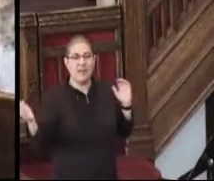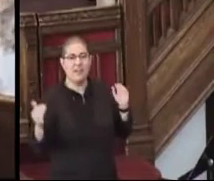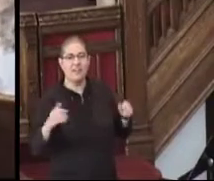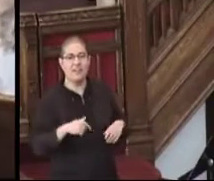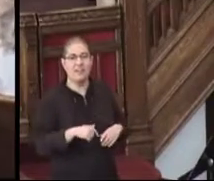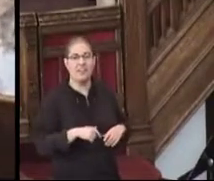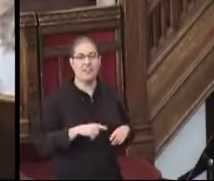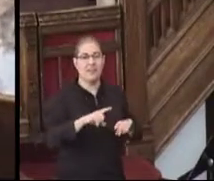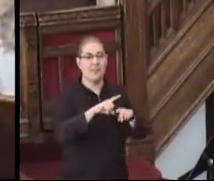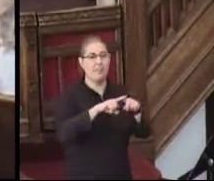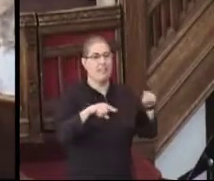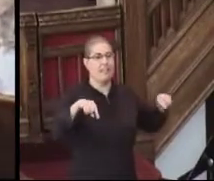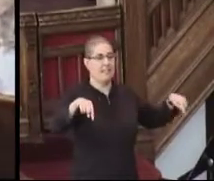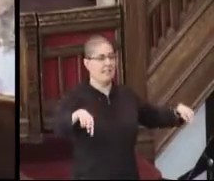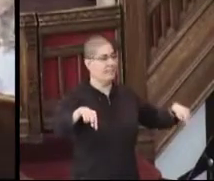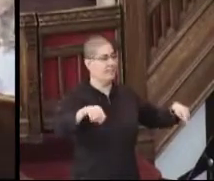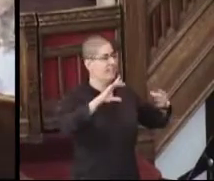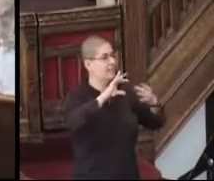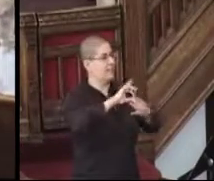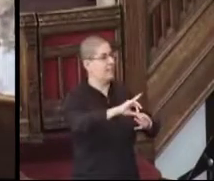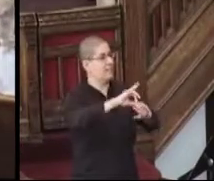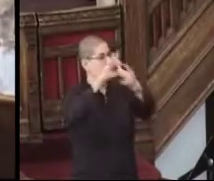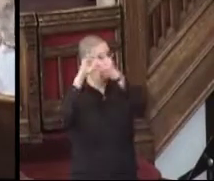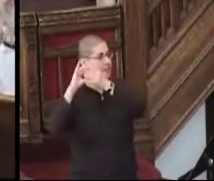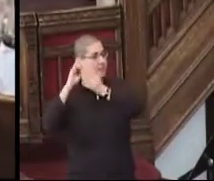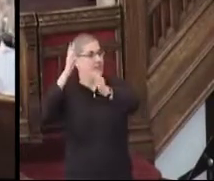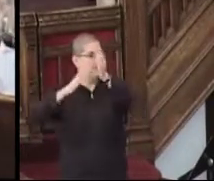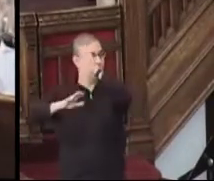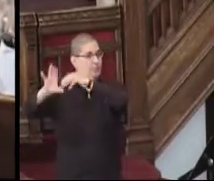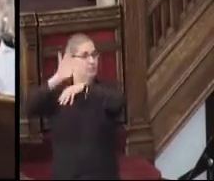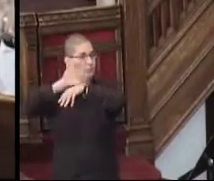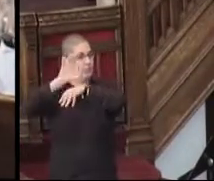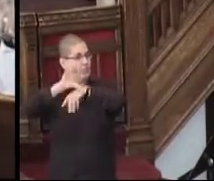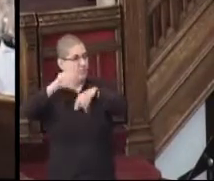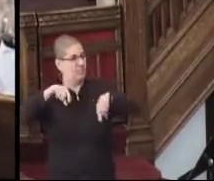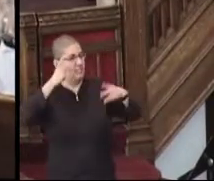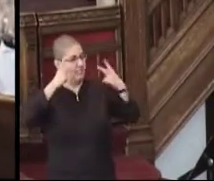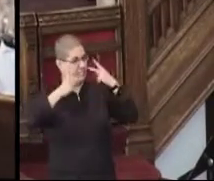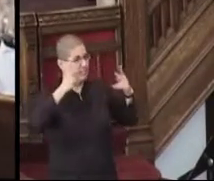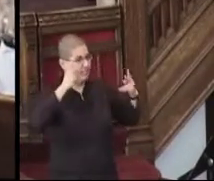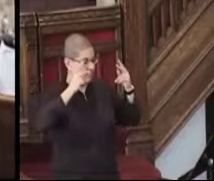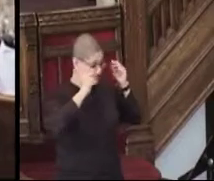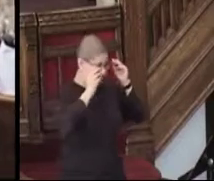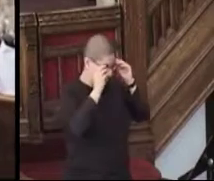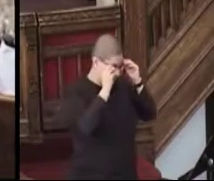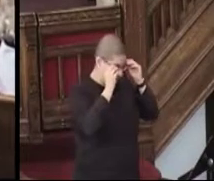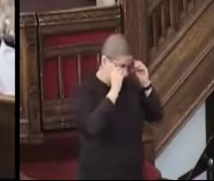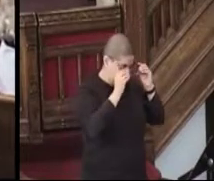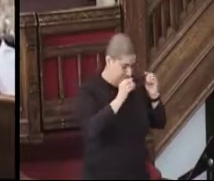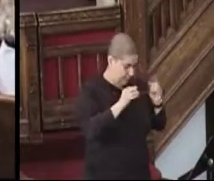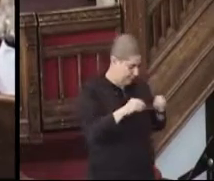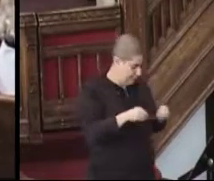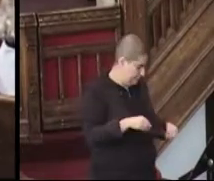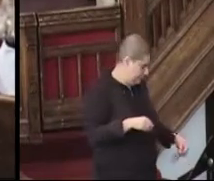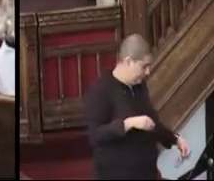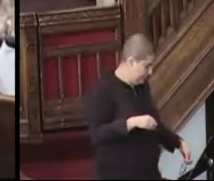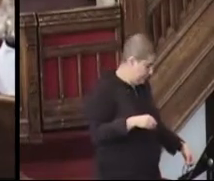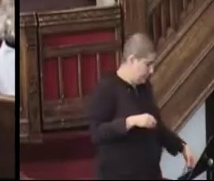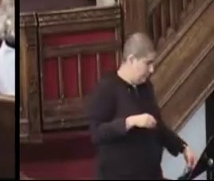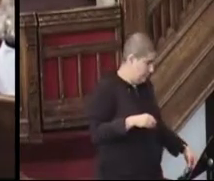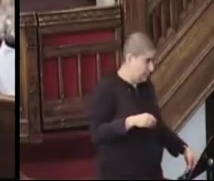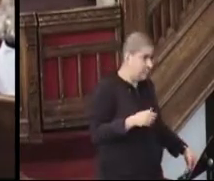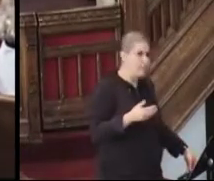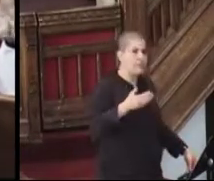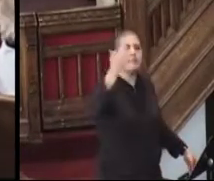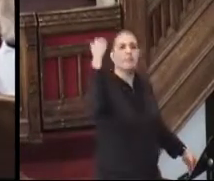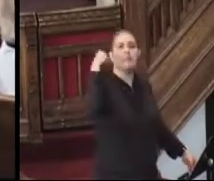But this attachment to the past we see played out in church when people want to hold on to their old denominational ways, their